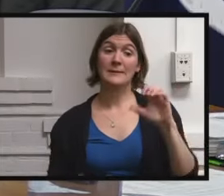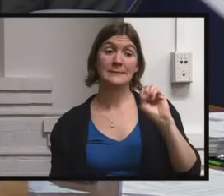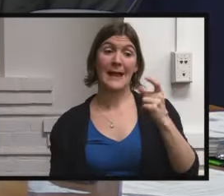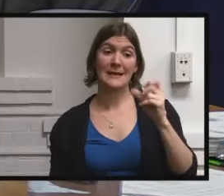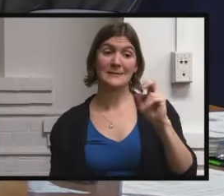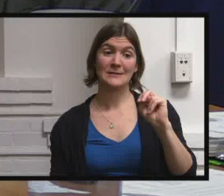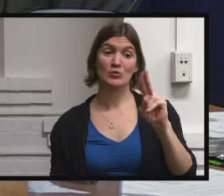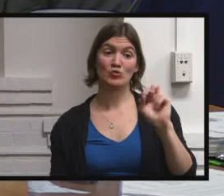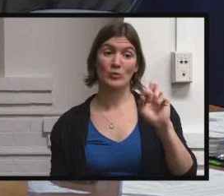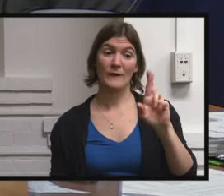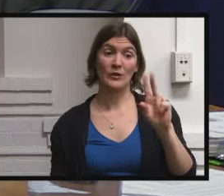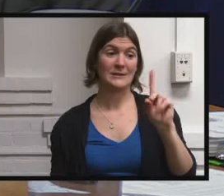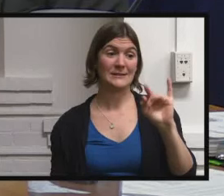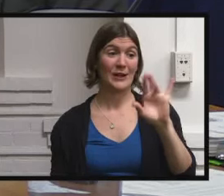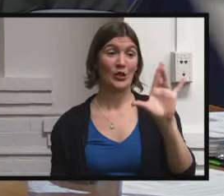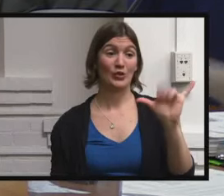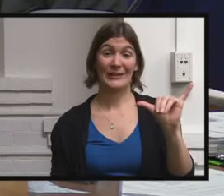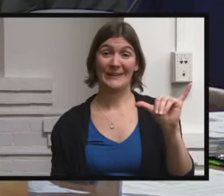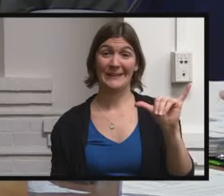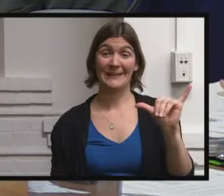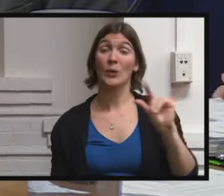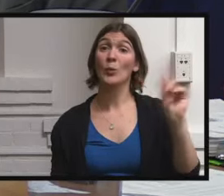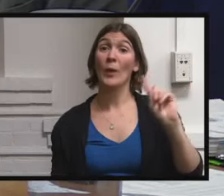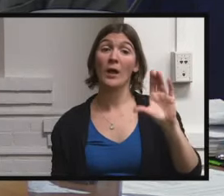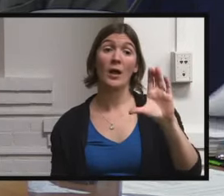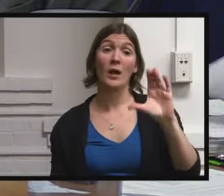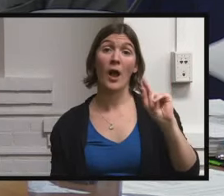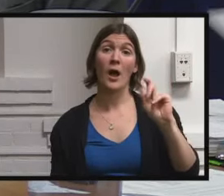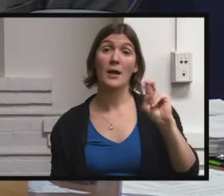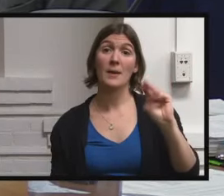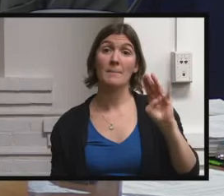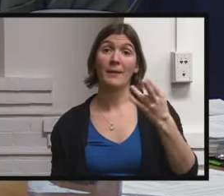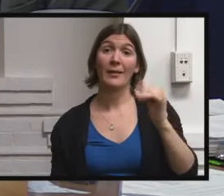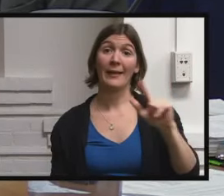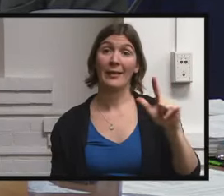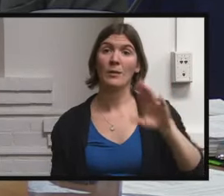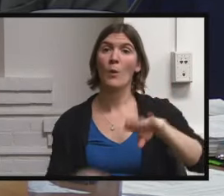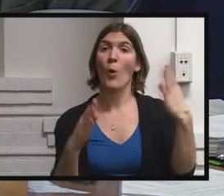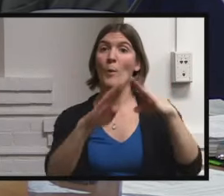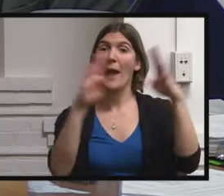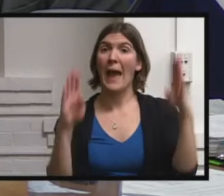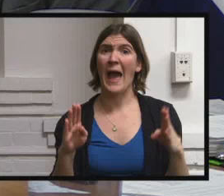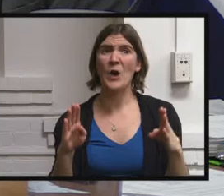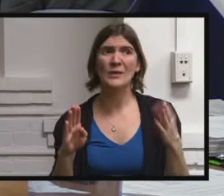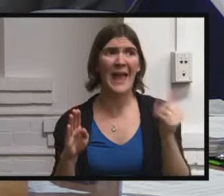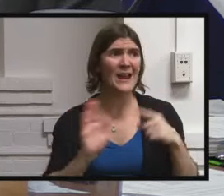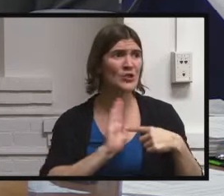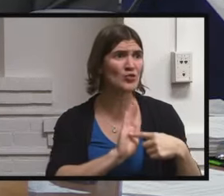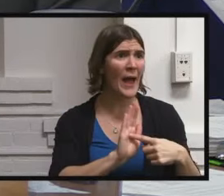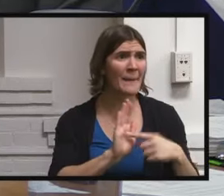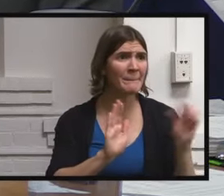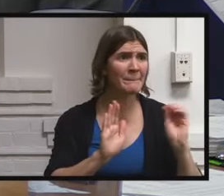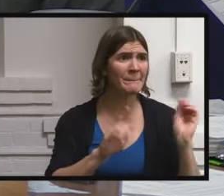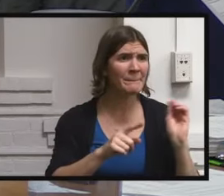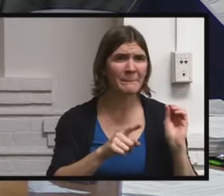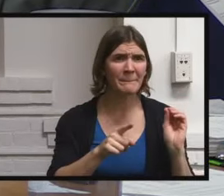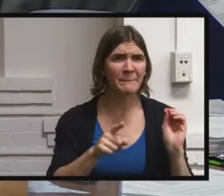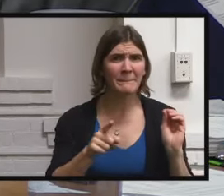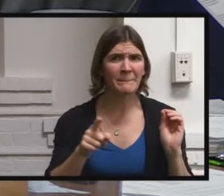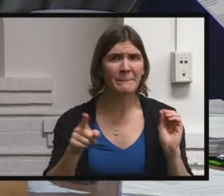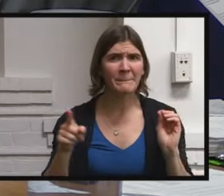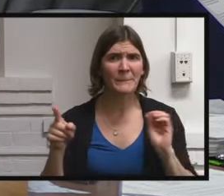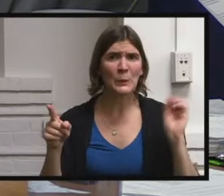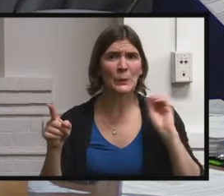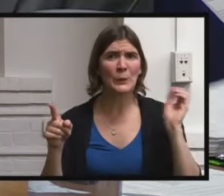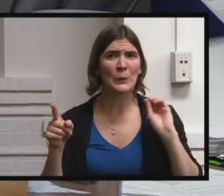Saxtons River Distillery for the Cotton Mill Open House. I don't see anybody here from Saxtons River Distillery, do I?